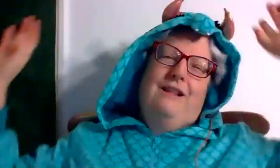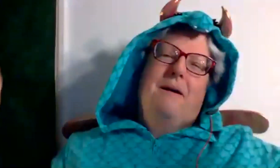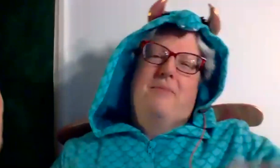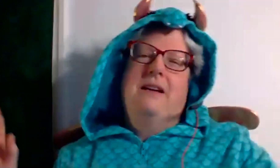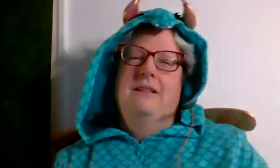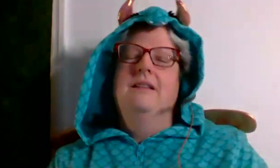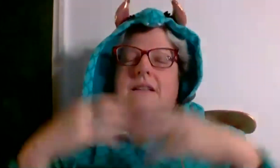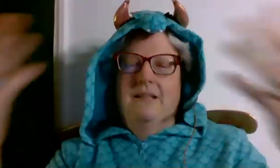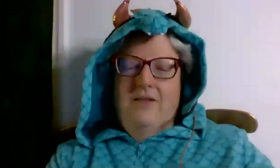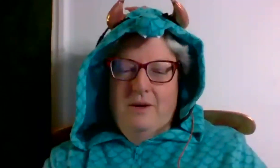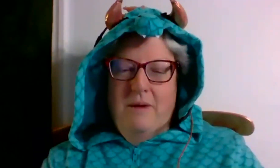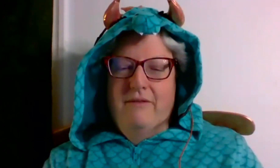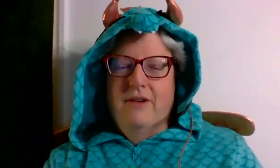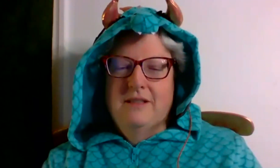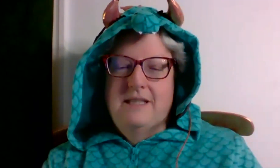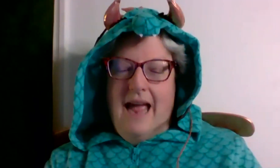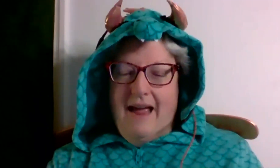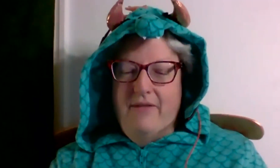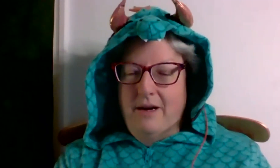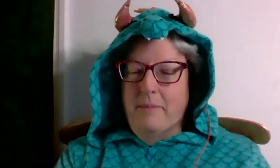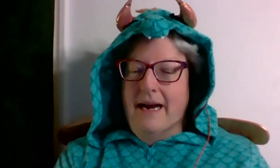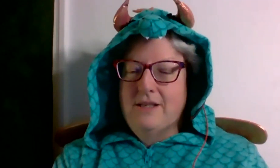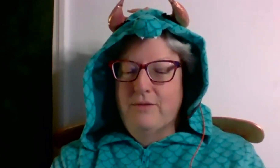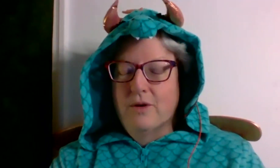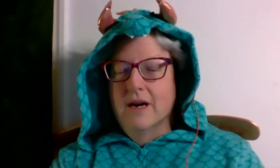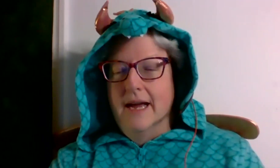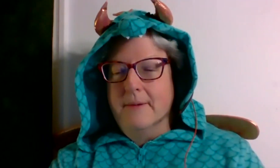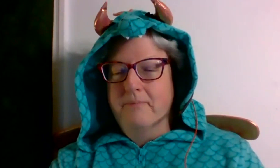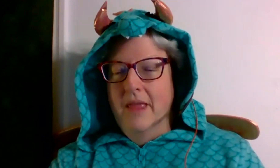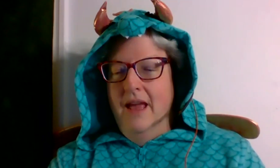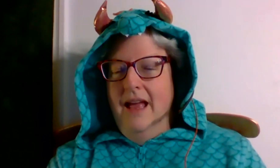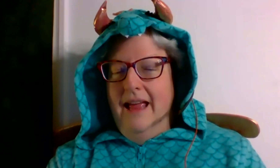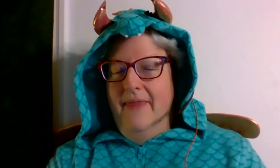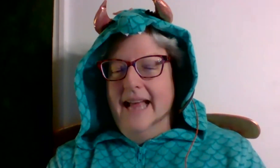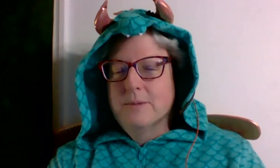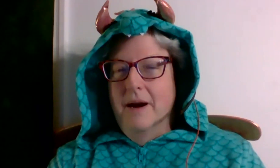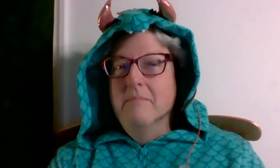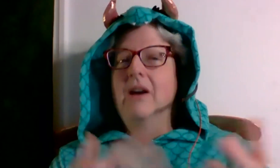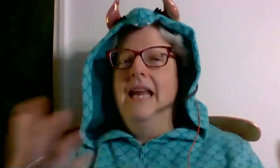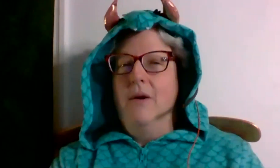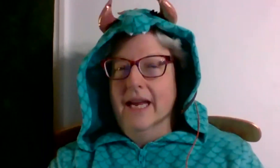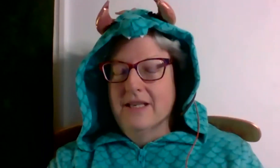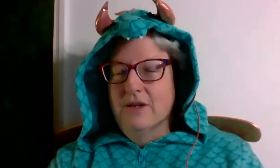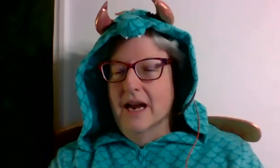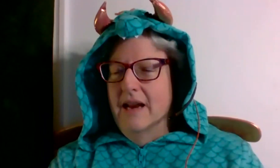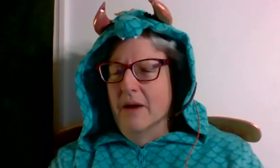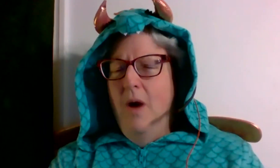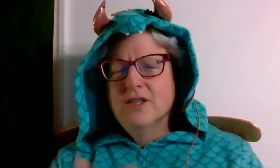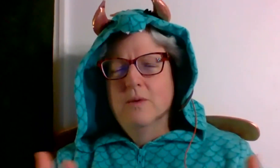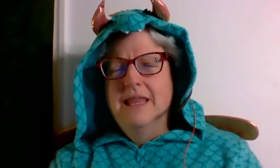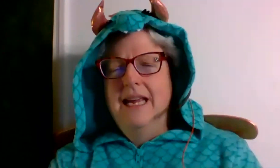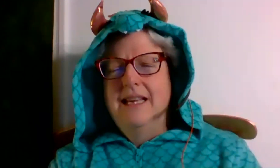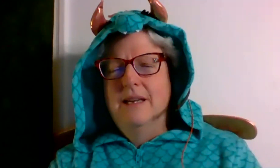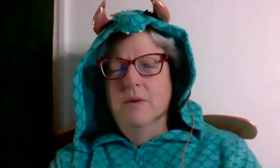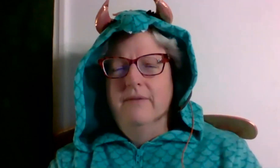it all up. They'll wait to have the help asked for. And that's primarily how I can do it. I